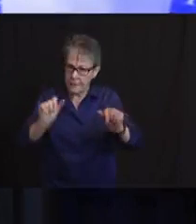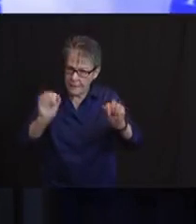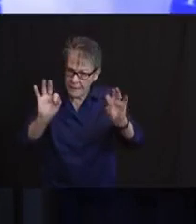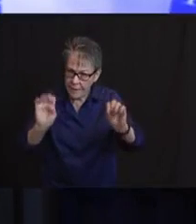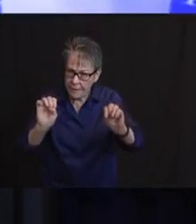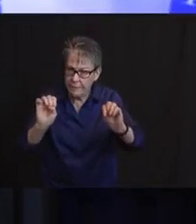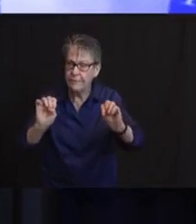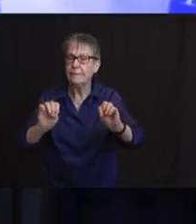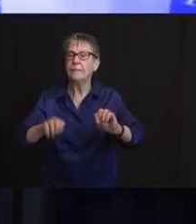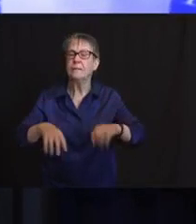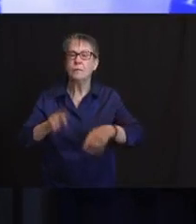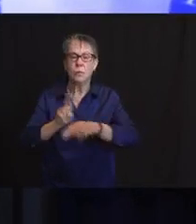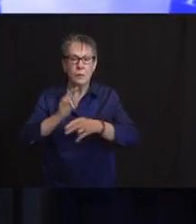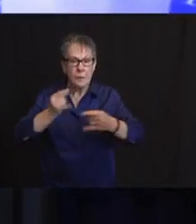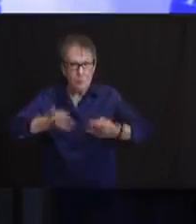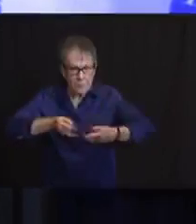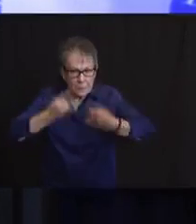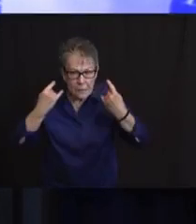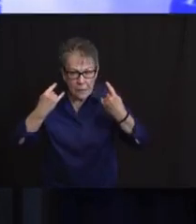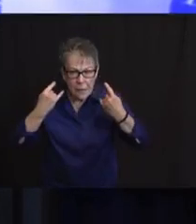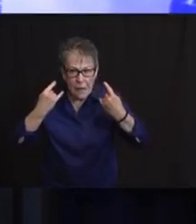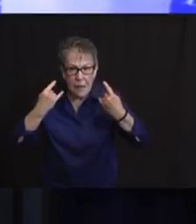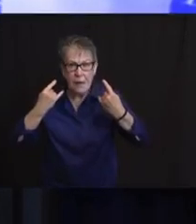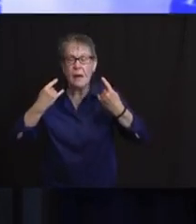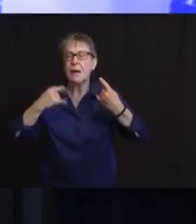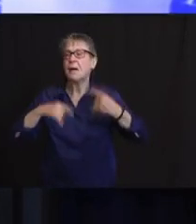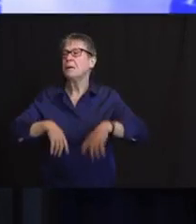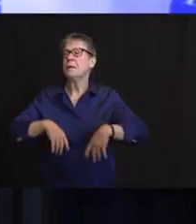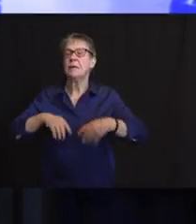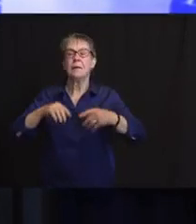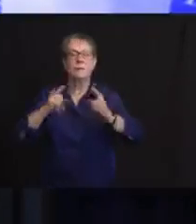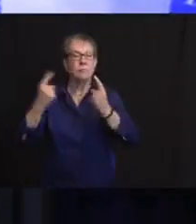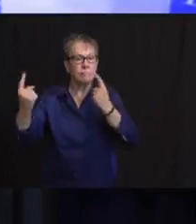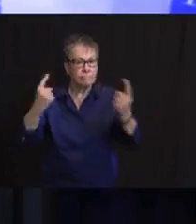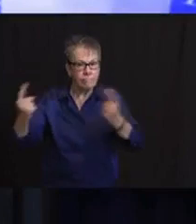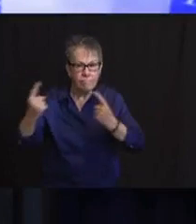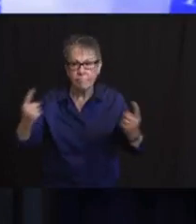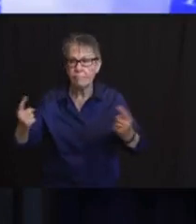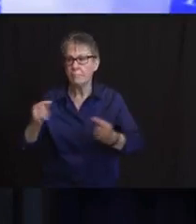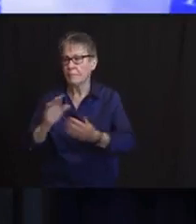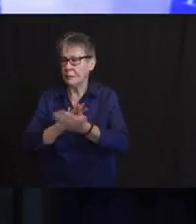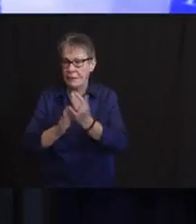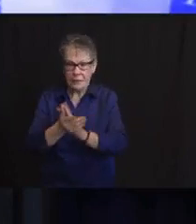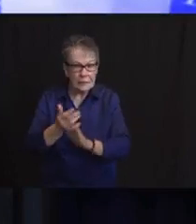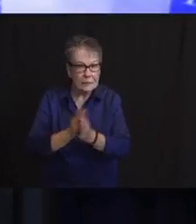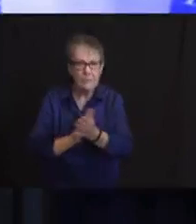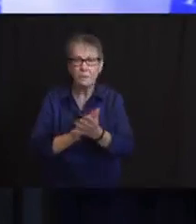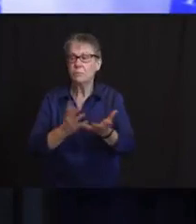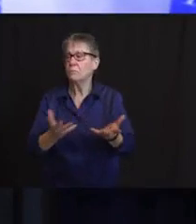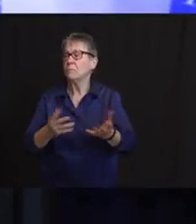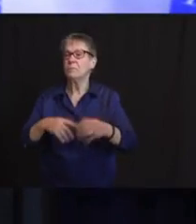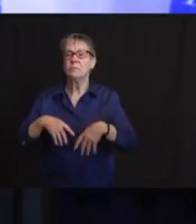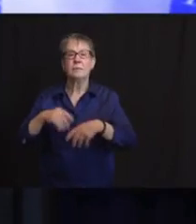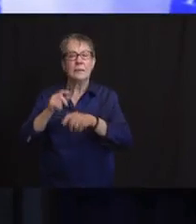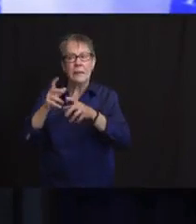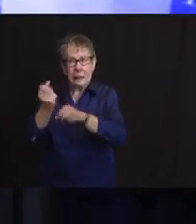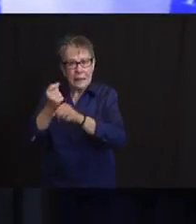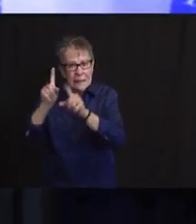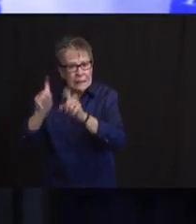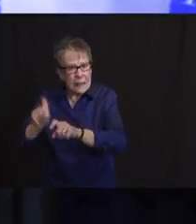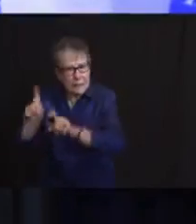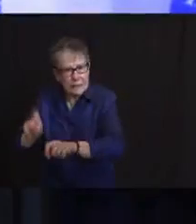sick, get tested, and remember, for each other and for us all, please take the call and download the COVID Alert NJ